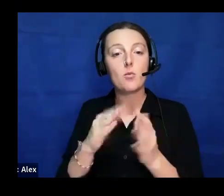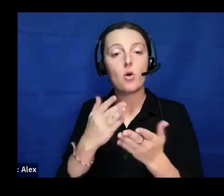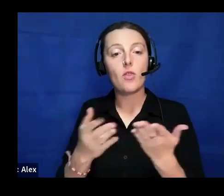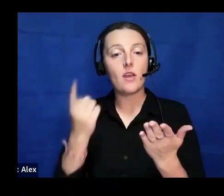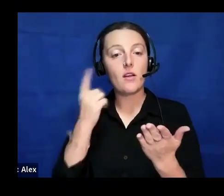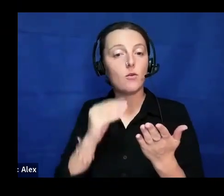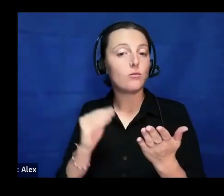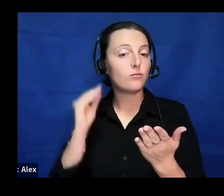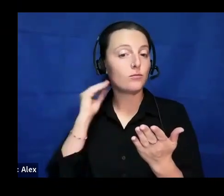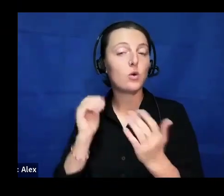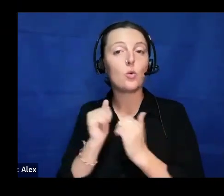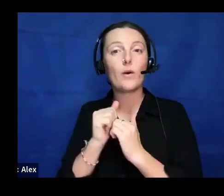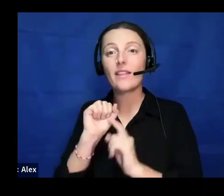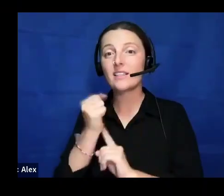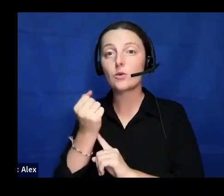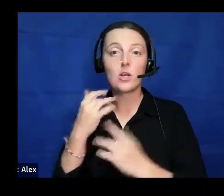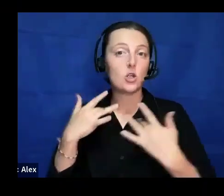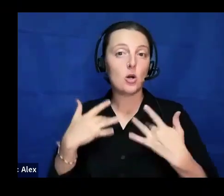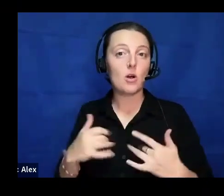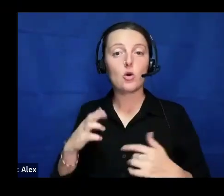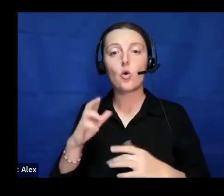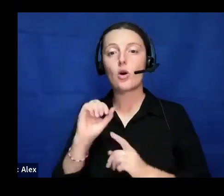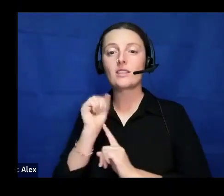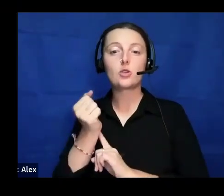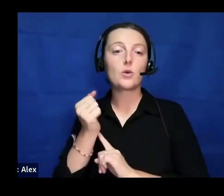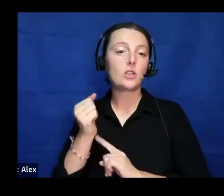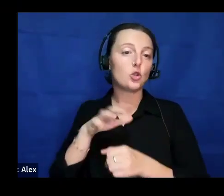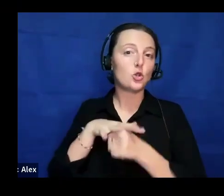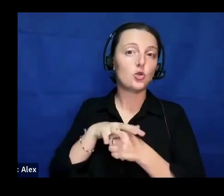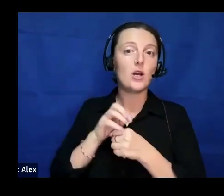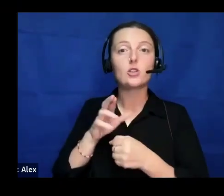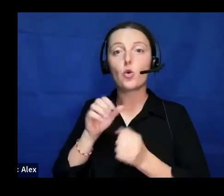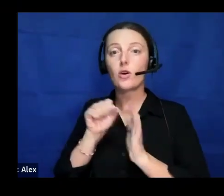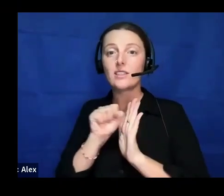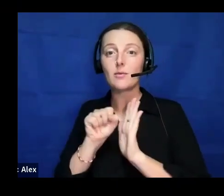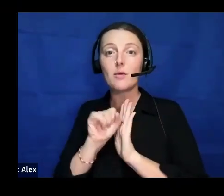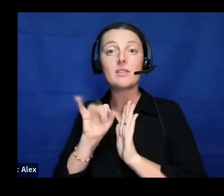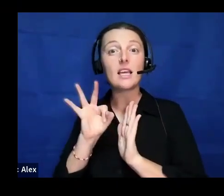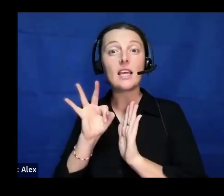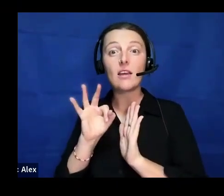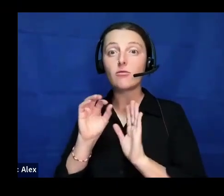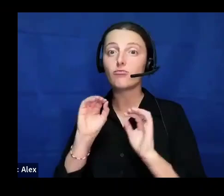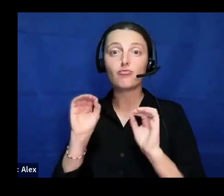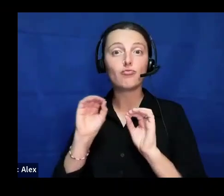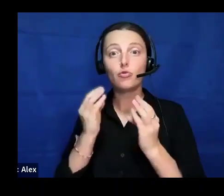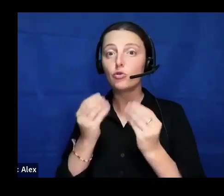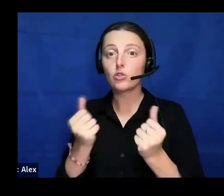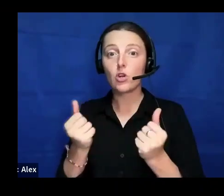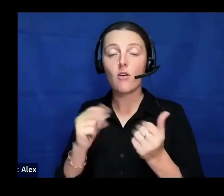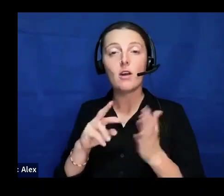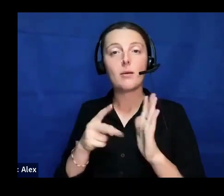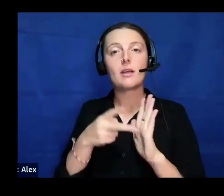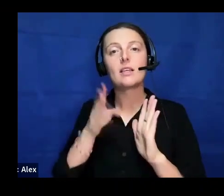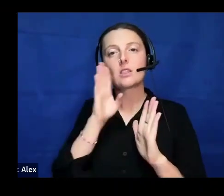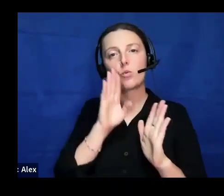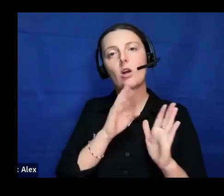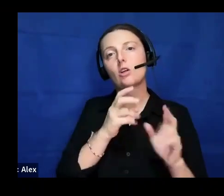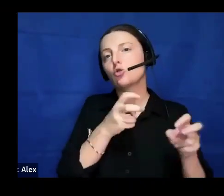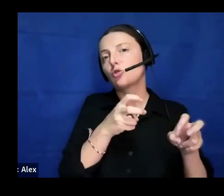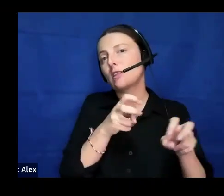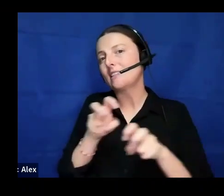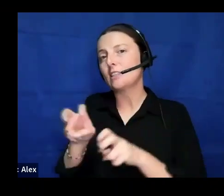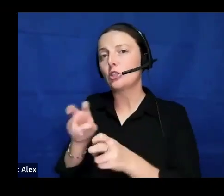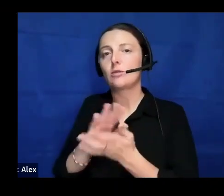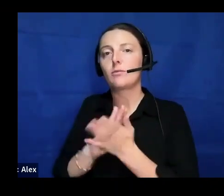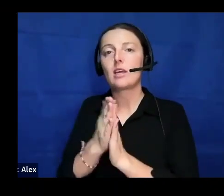situational stress or symptoms, if not resolved, it can transition into major depressive disorder,